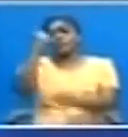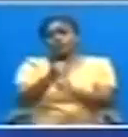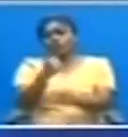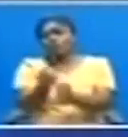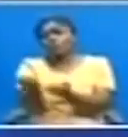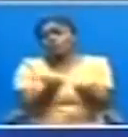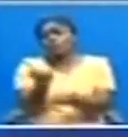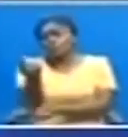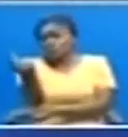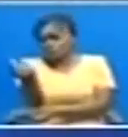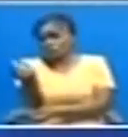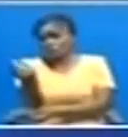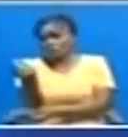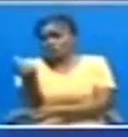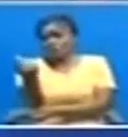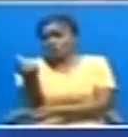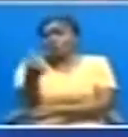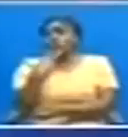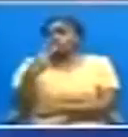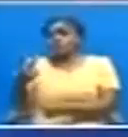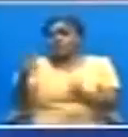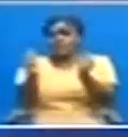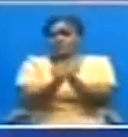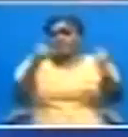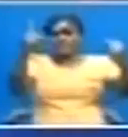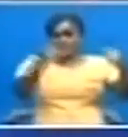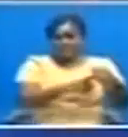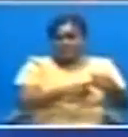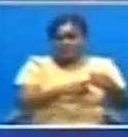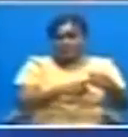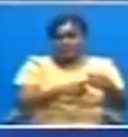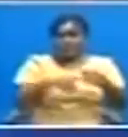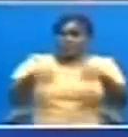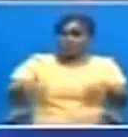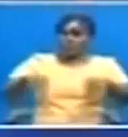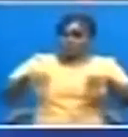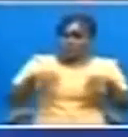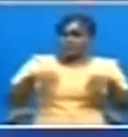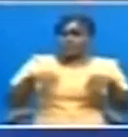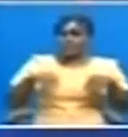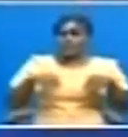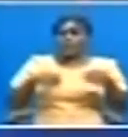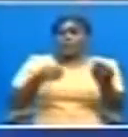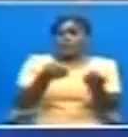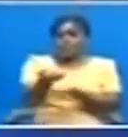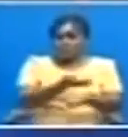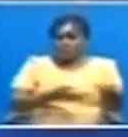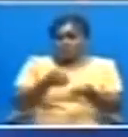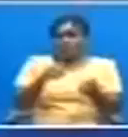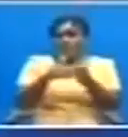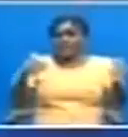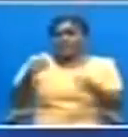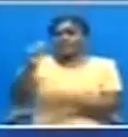business. So the 216 of us, including Alfred Keter, we are waiting for the motion against C.S. Anne